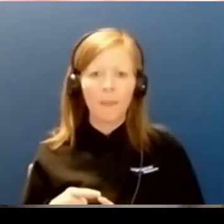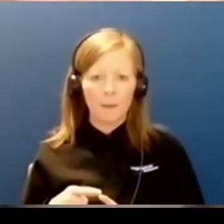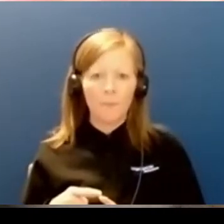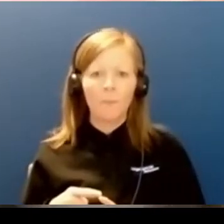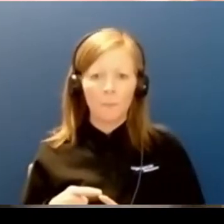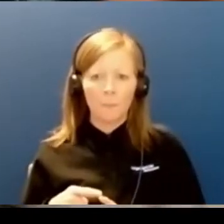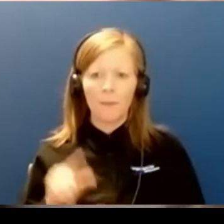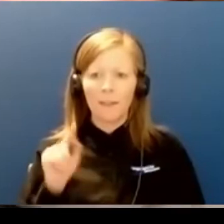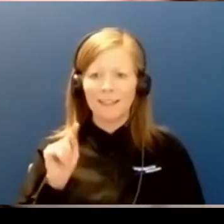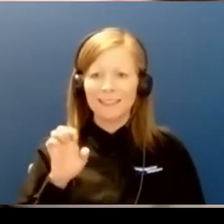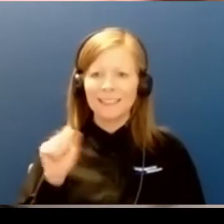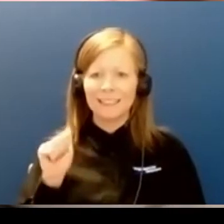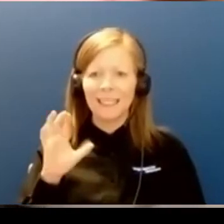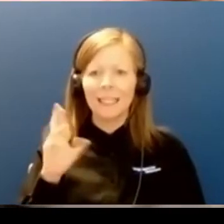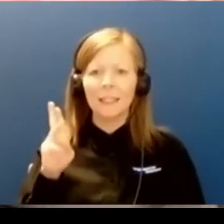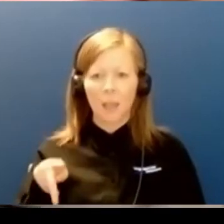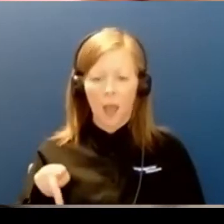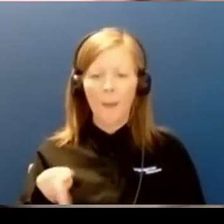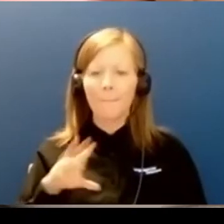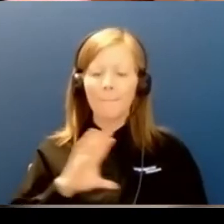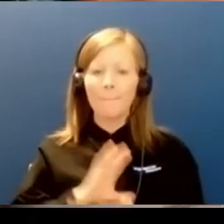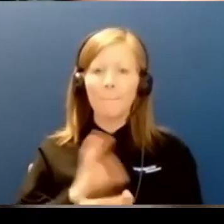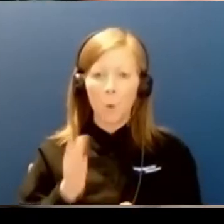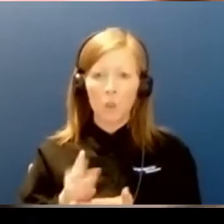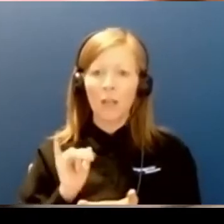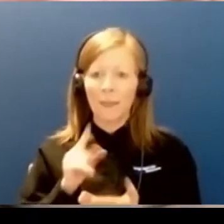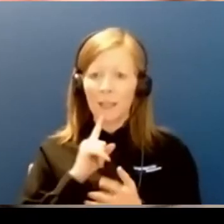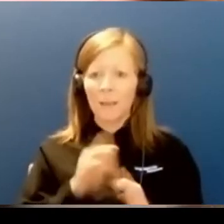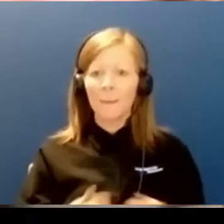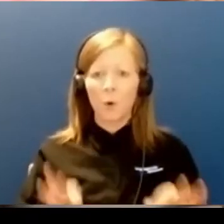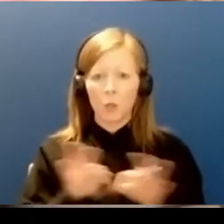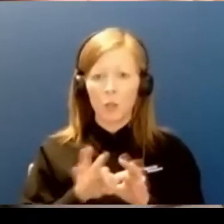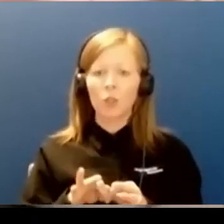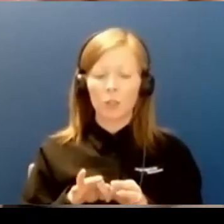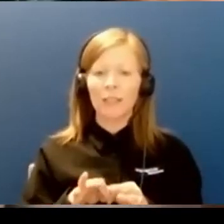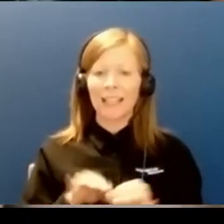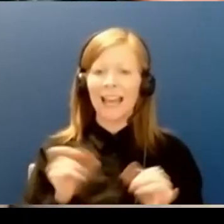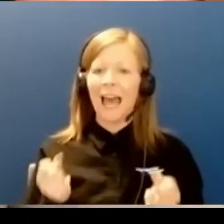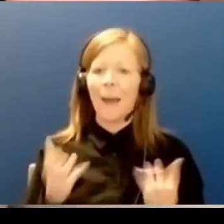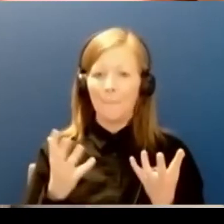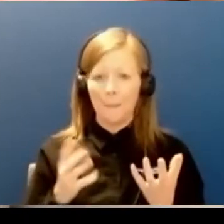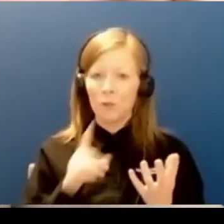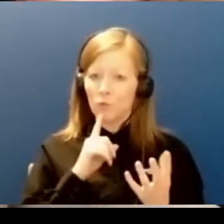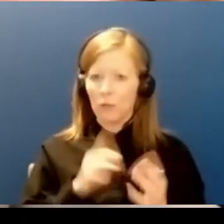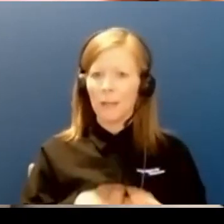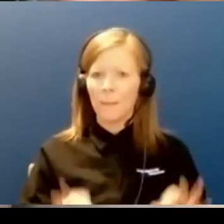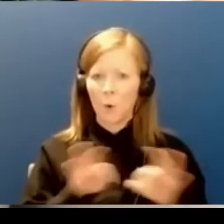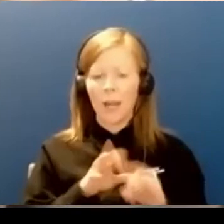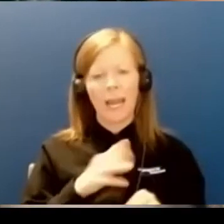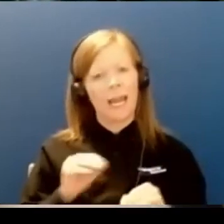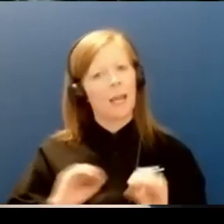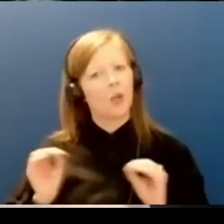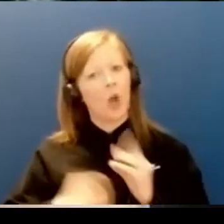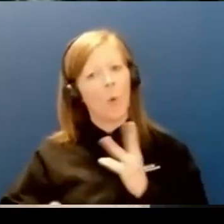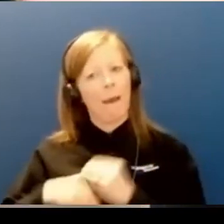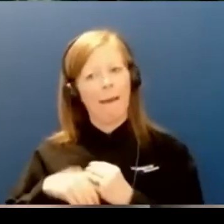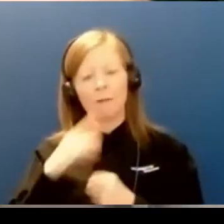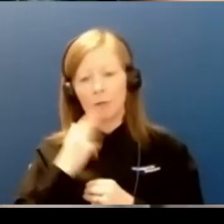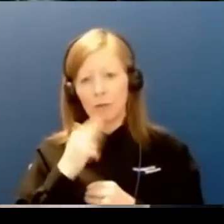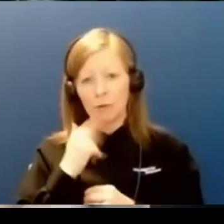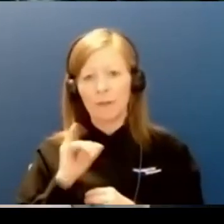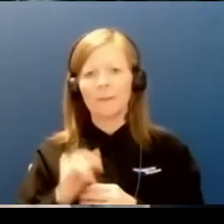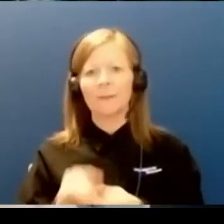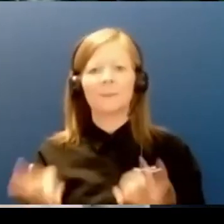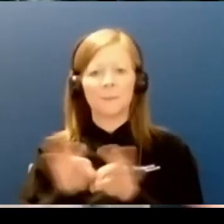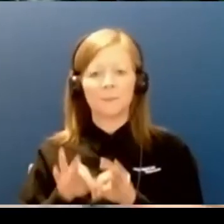The teacup portion size, right, which is important. So portion size is important, and with no added sugar. And like I said, you